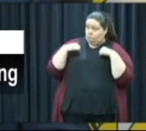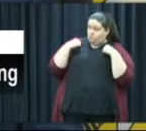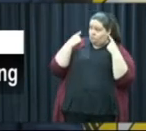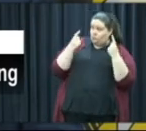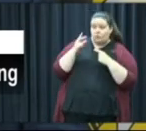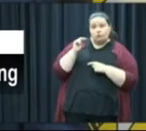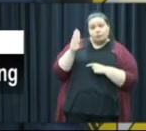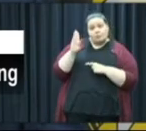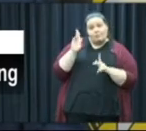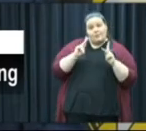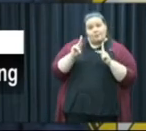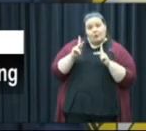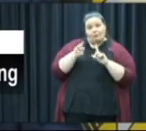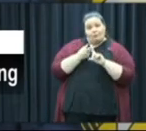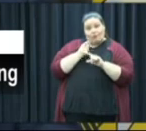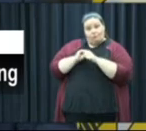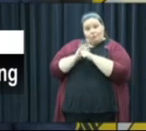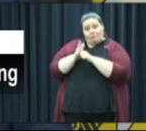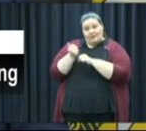and we certainly want to keep it that way.